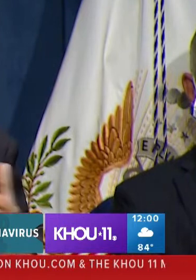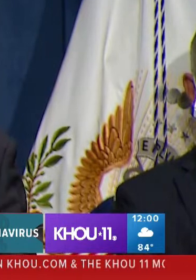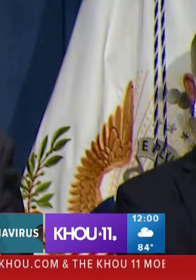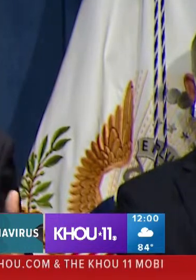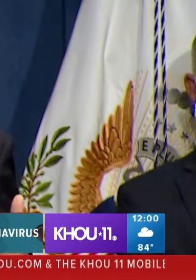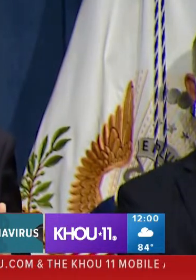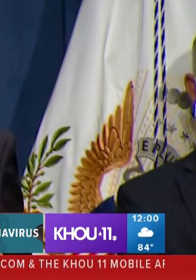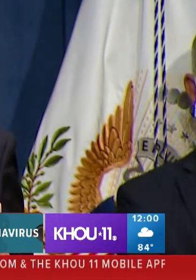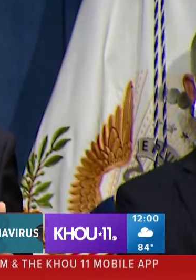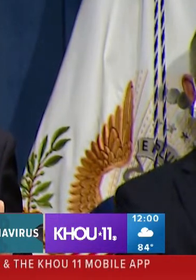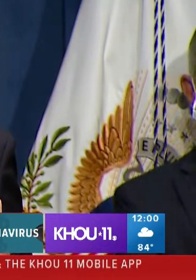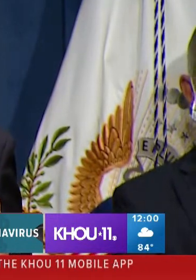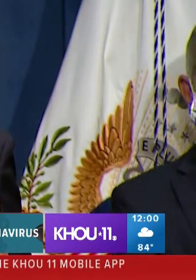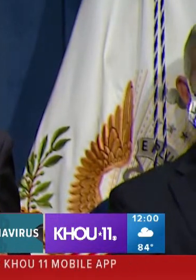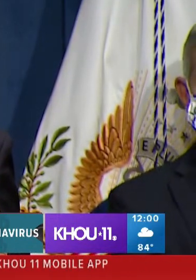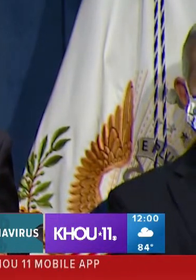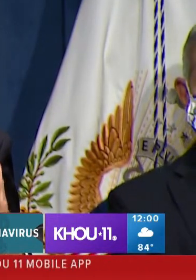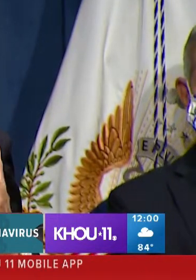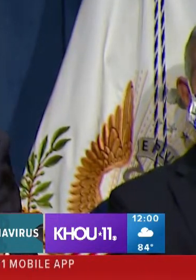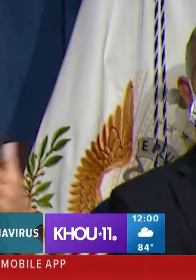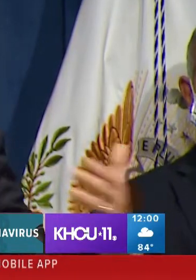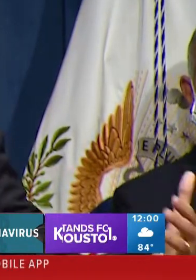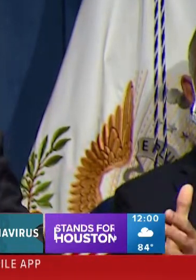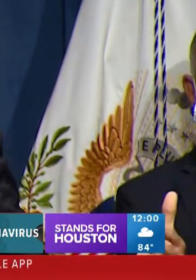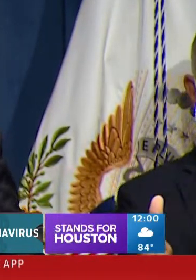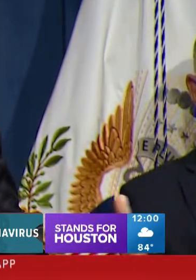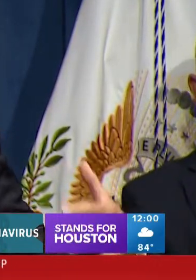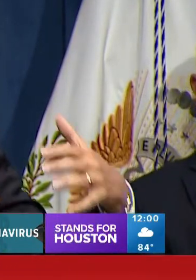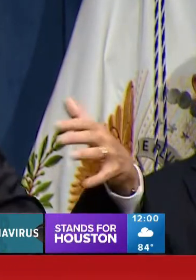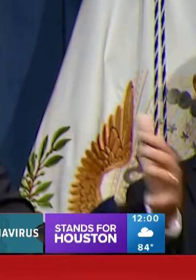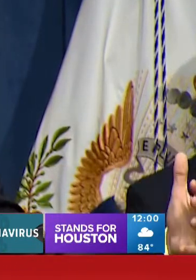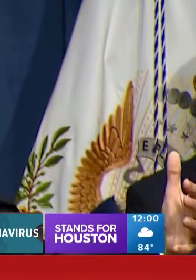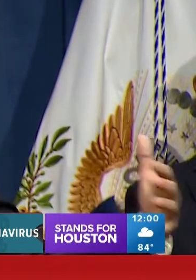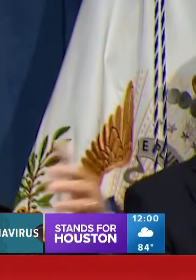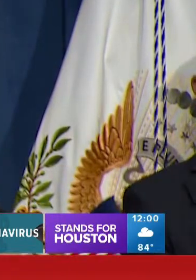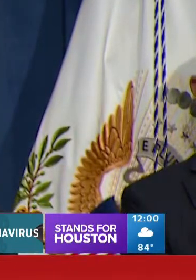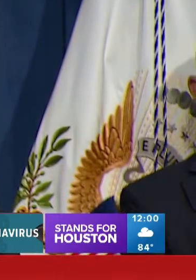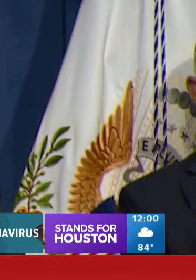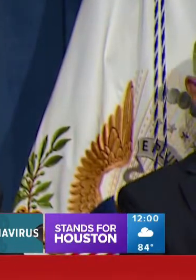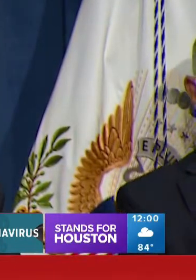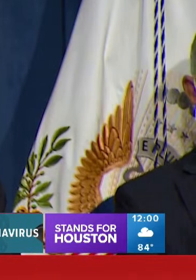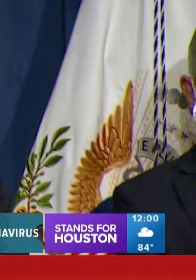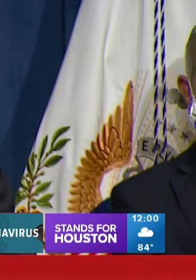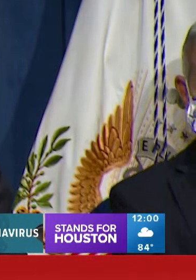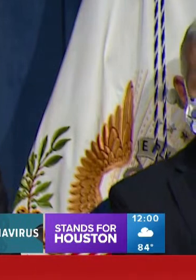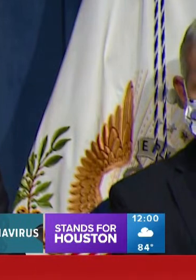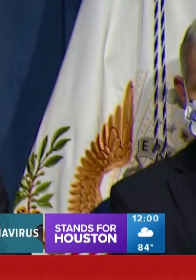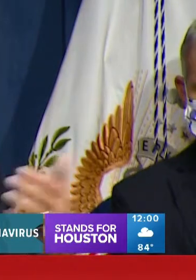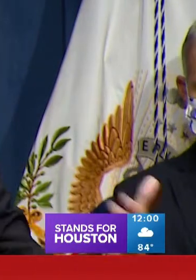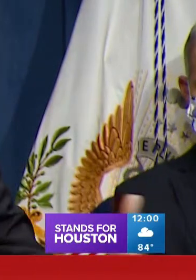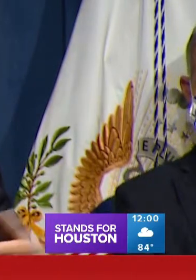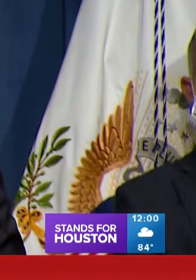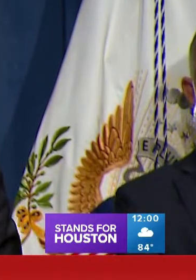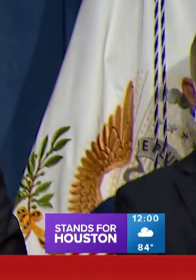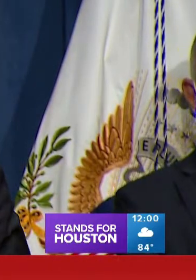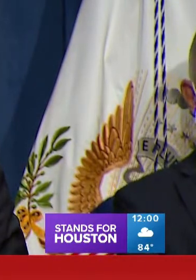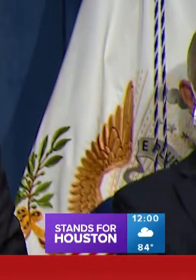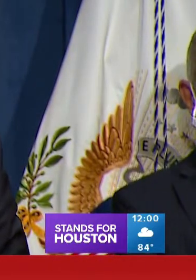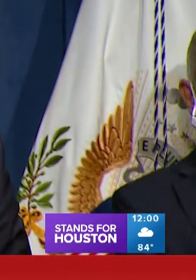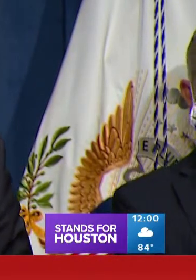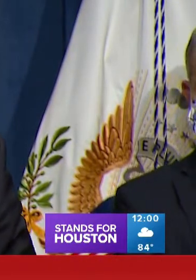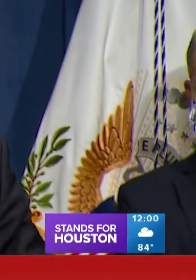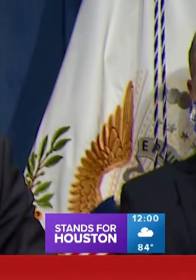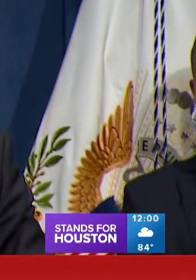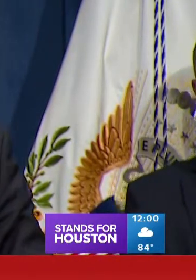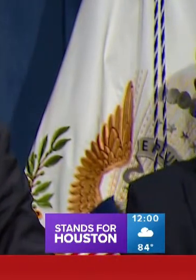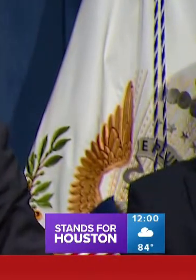Because we're all in this together. And the progress that we made, that you saw illustrated in those charts in places like New